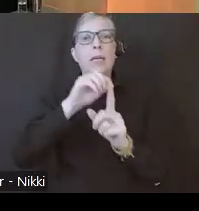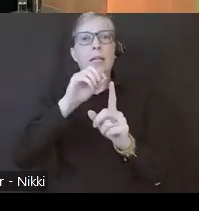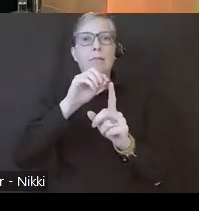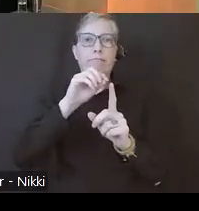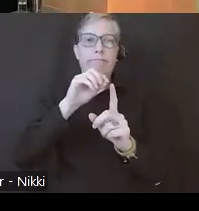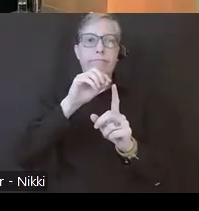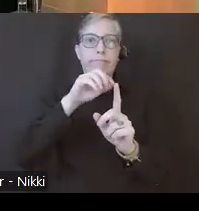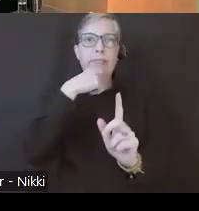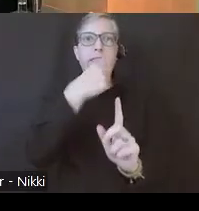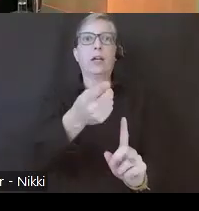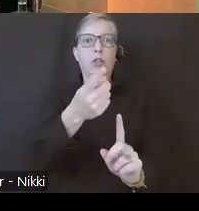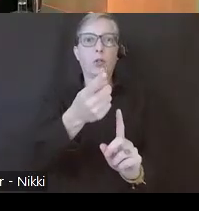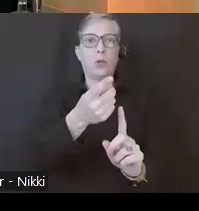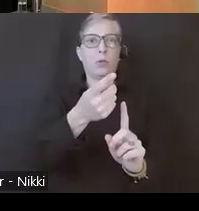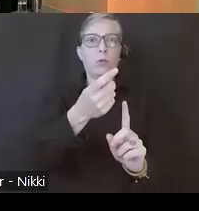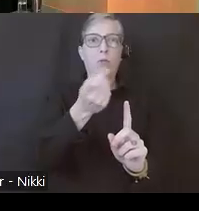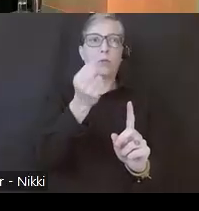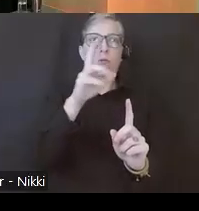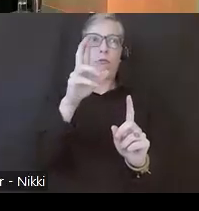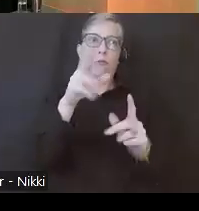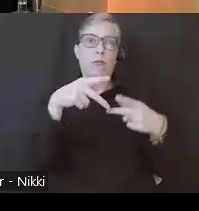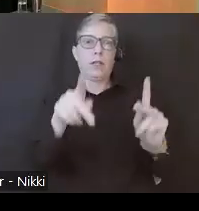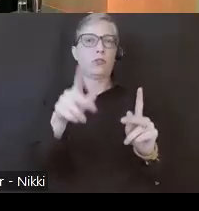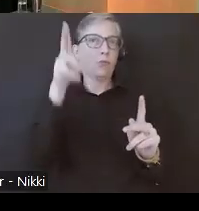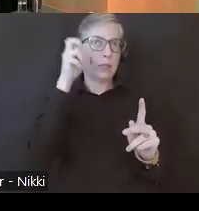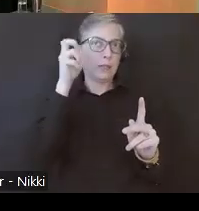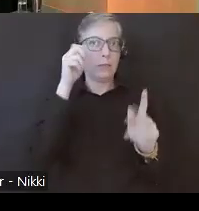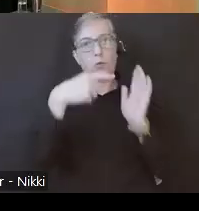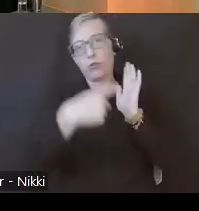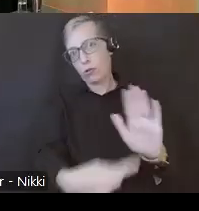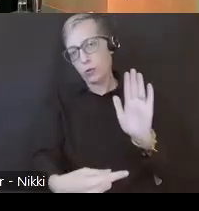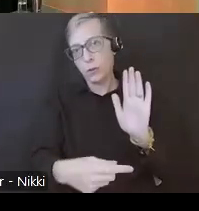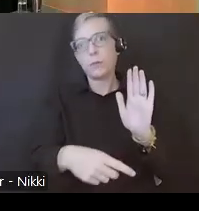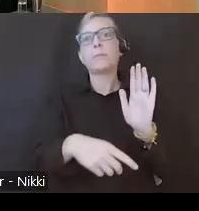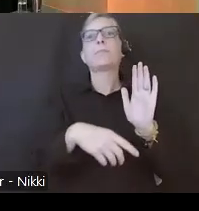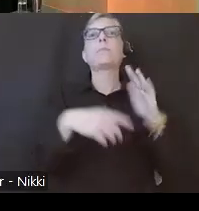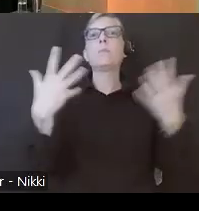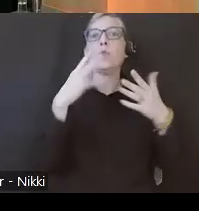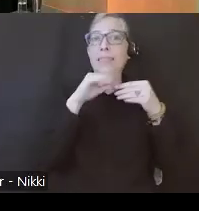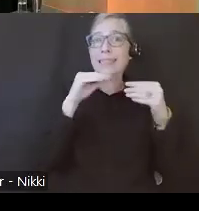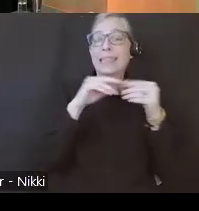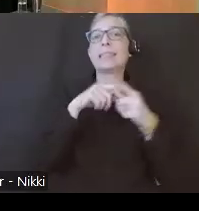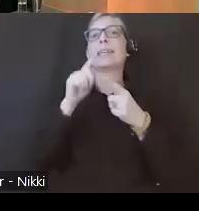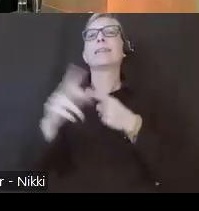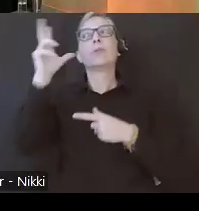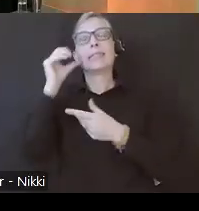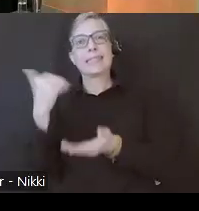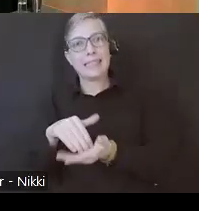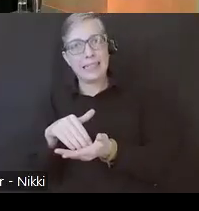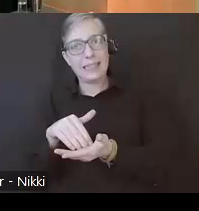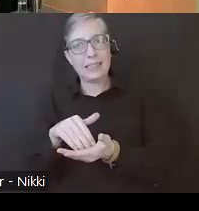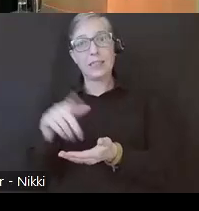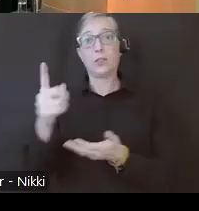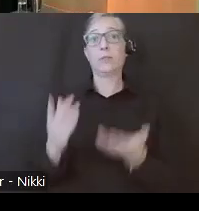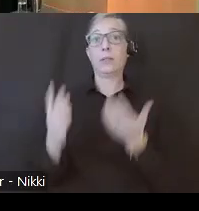audio or text, as I did earlier, and then the degraded audio clip again. As you may have experienced a